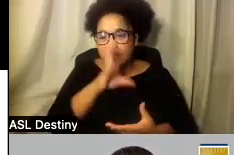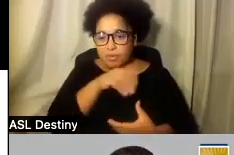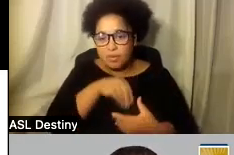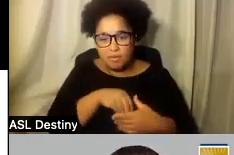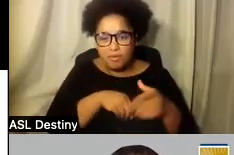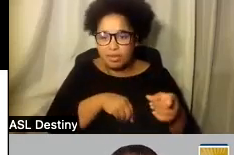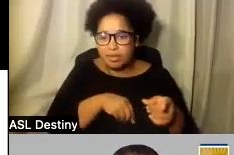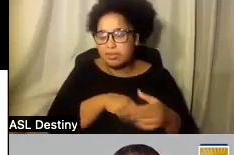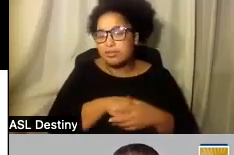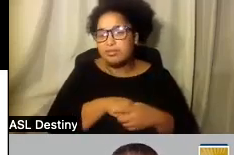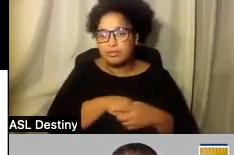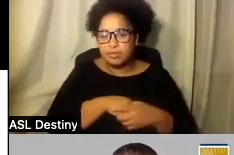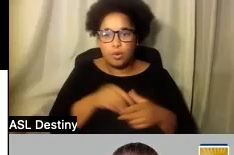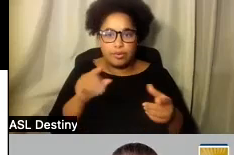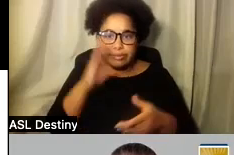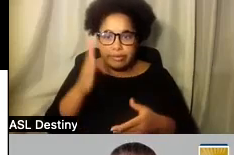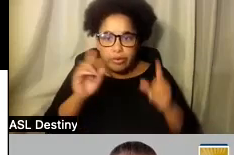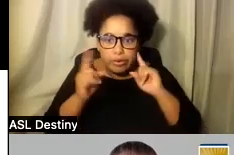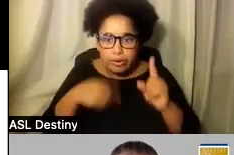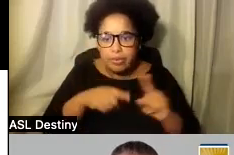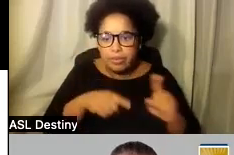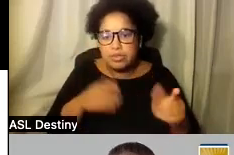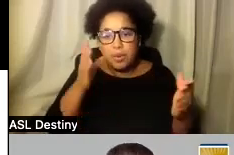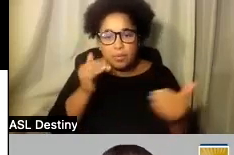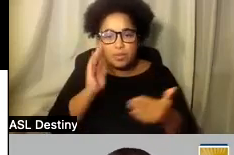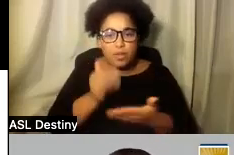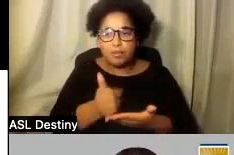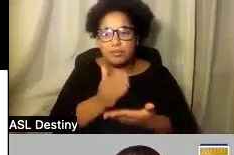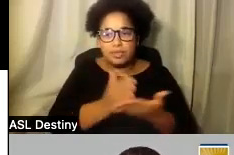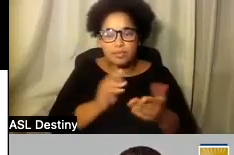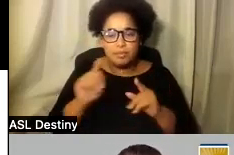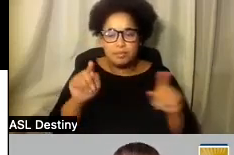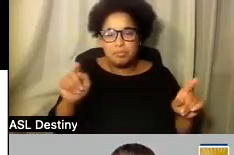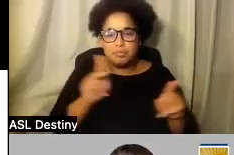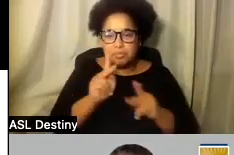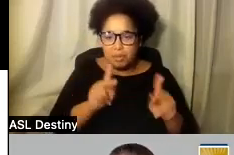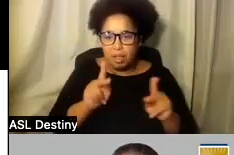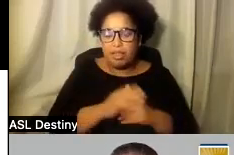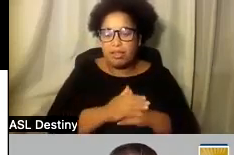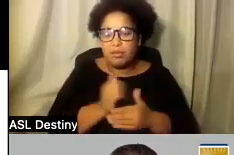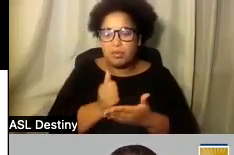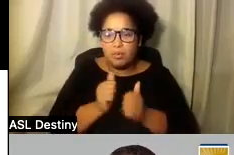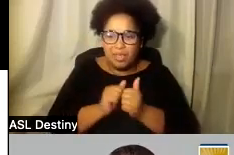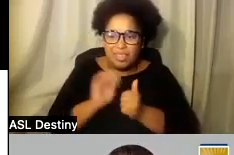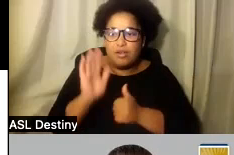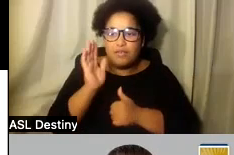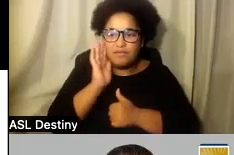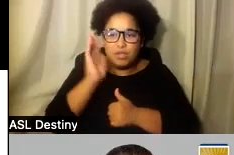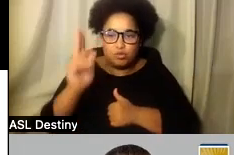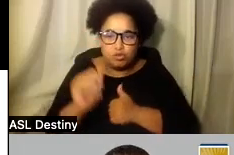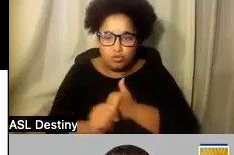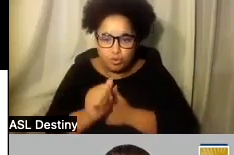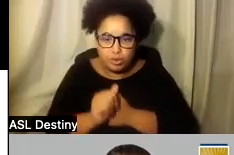this before. So we really want to expand here, and we're hoping that this is going to be able to help some folks today with some future risk. So go